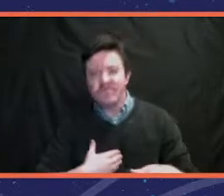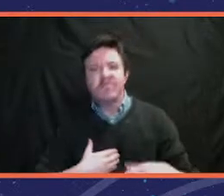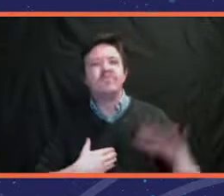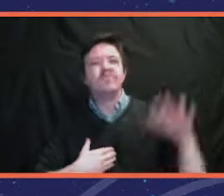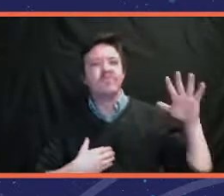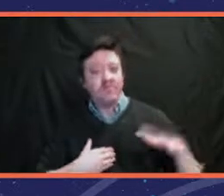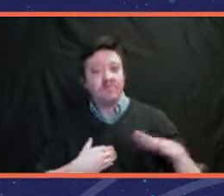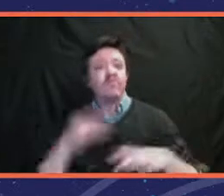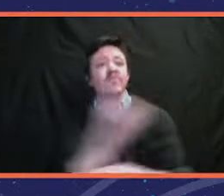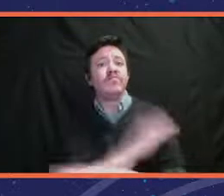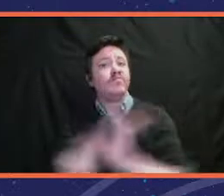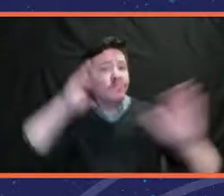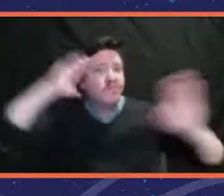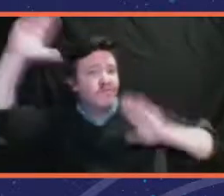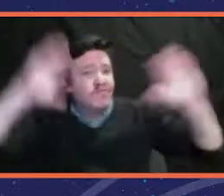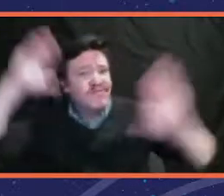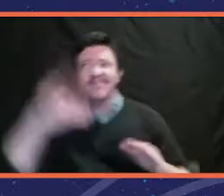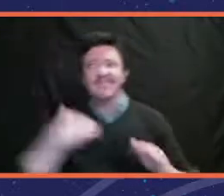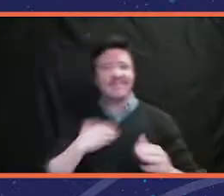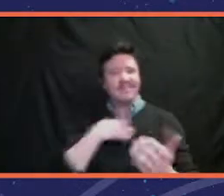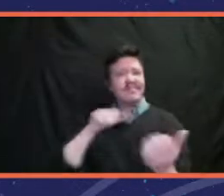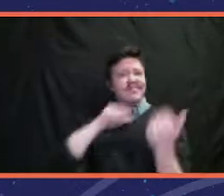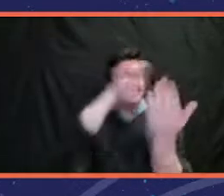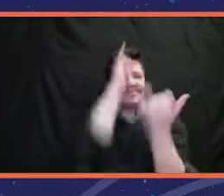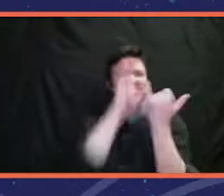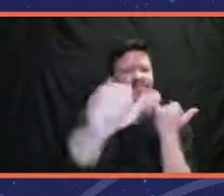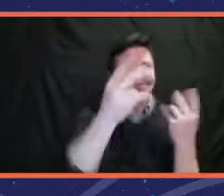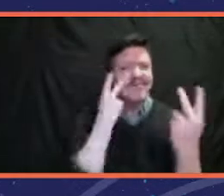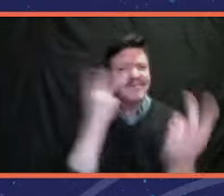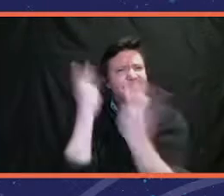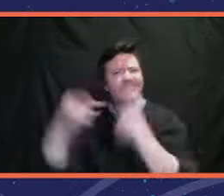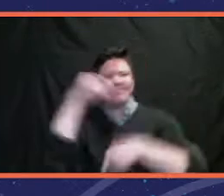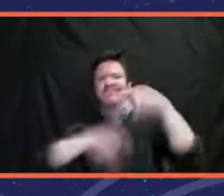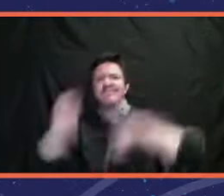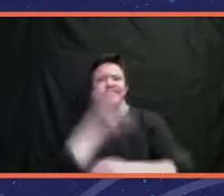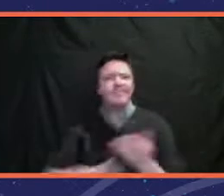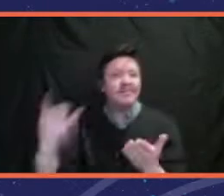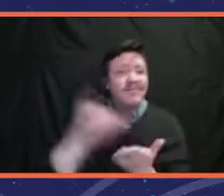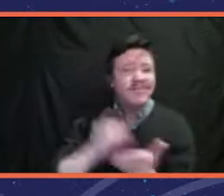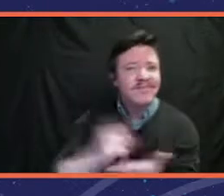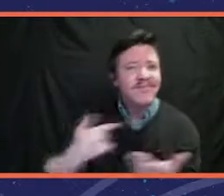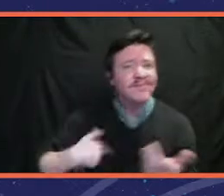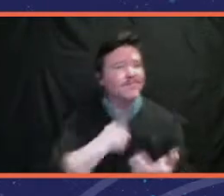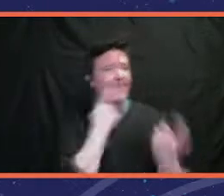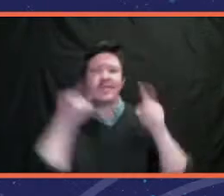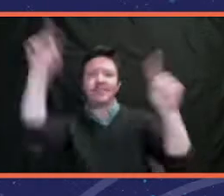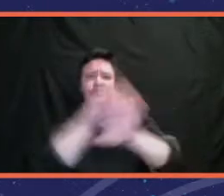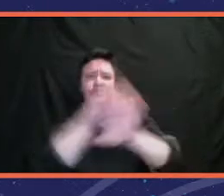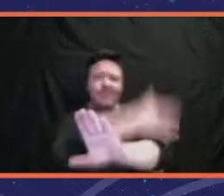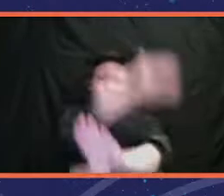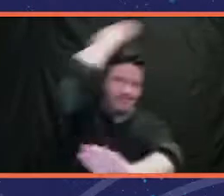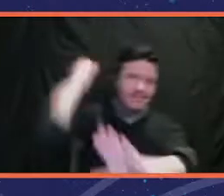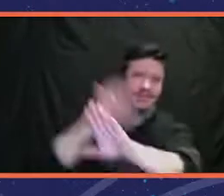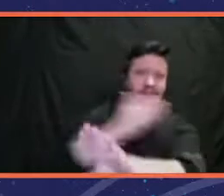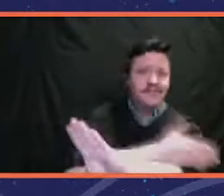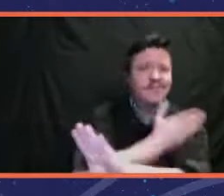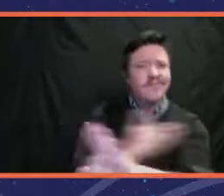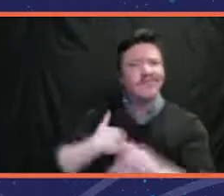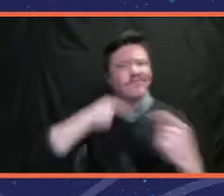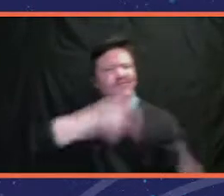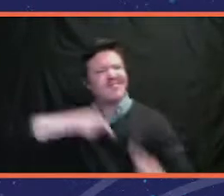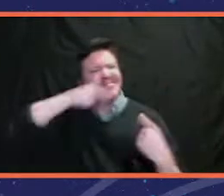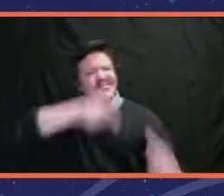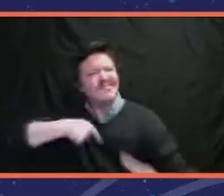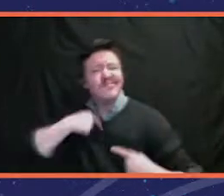Hey, or whatever, back whenever they say it works, but we get better. Ain't a problem without a solution.